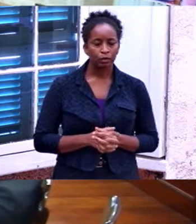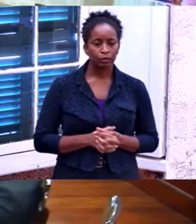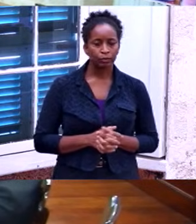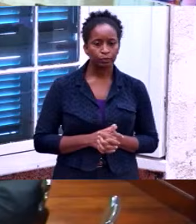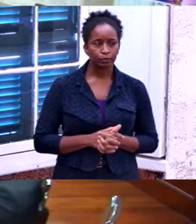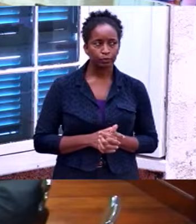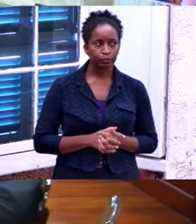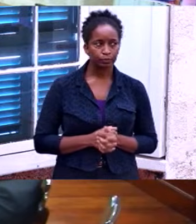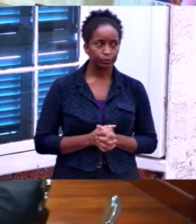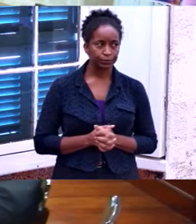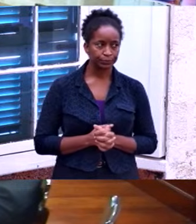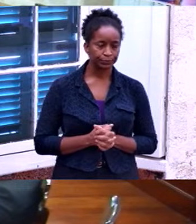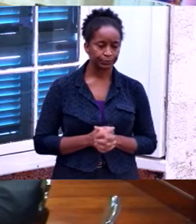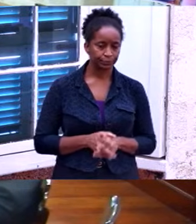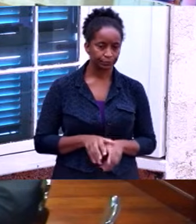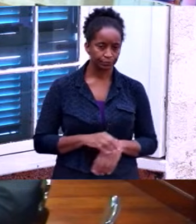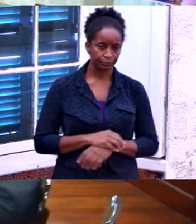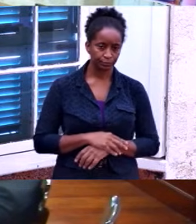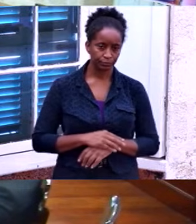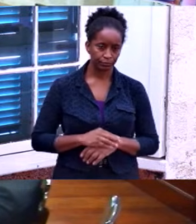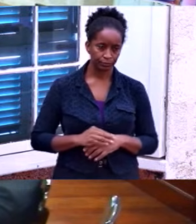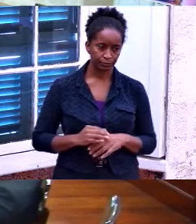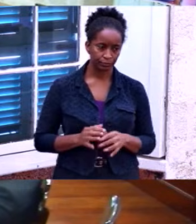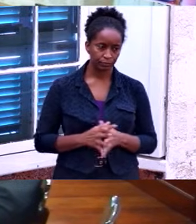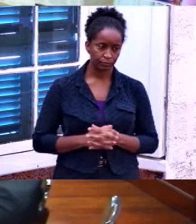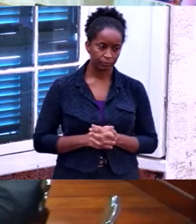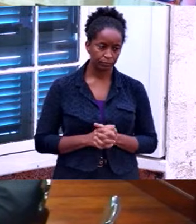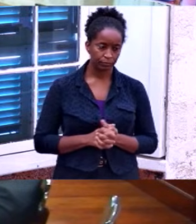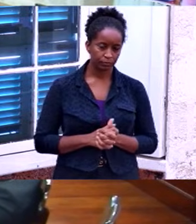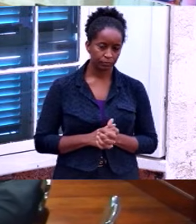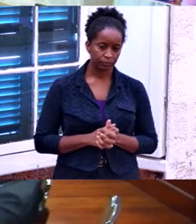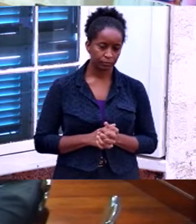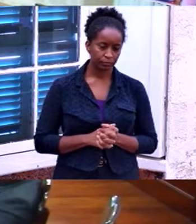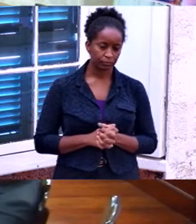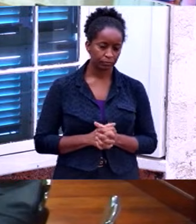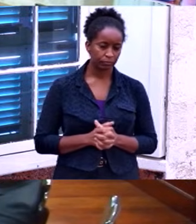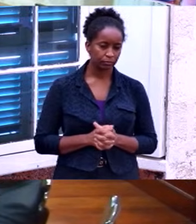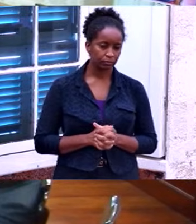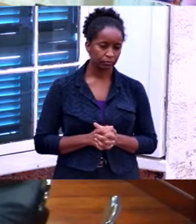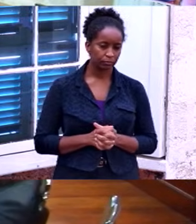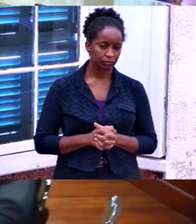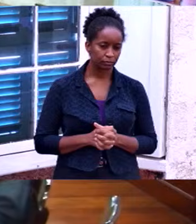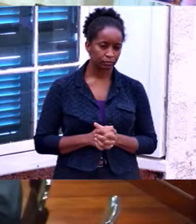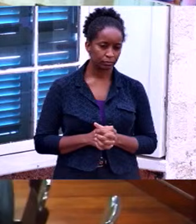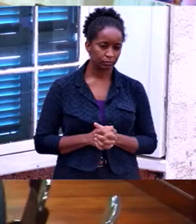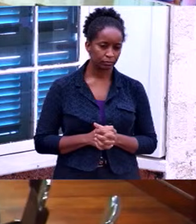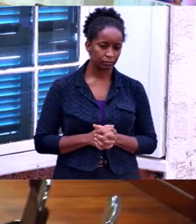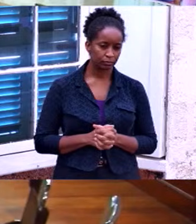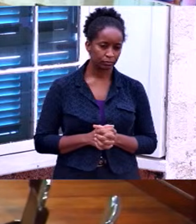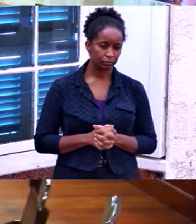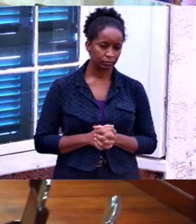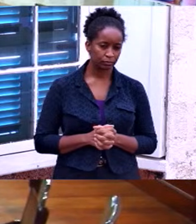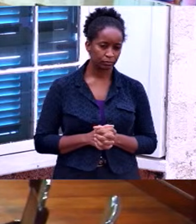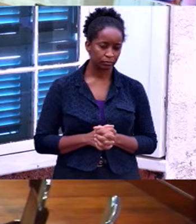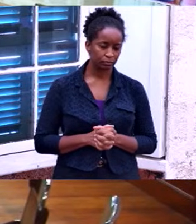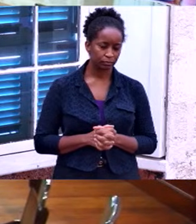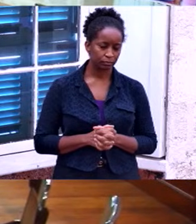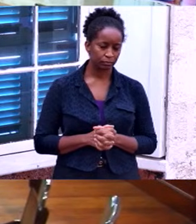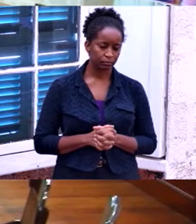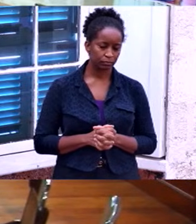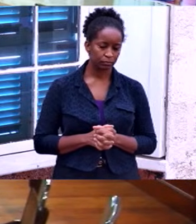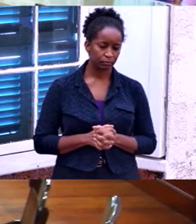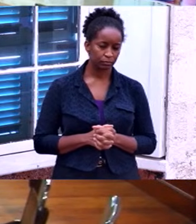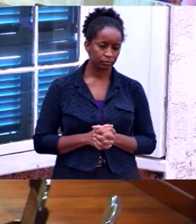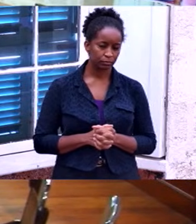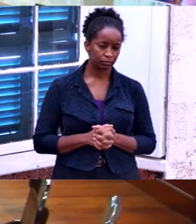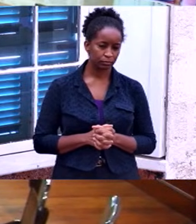Mr. President, I too, like Senator Thompson, wish to say a few words on the resignations of